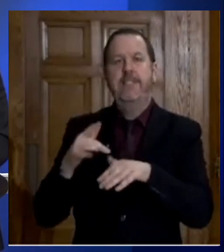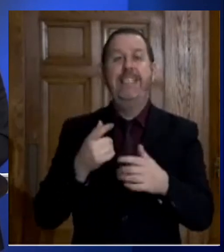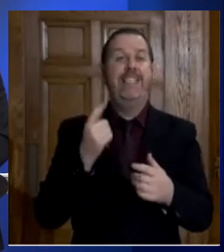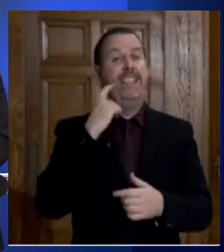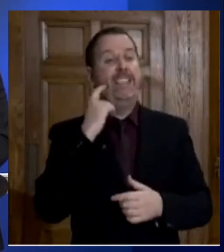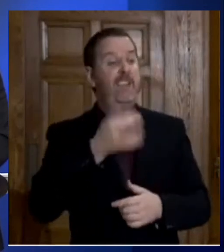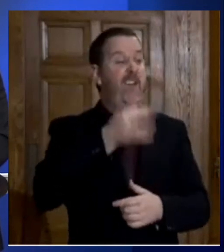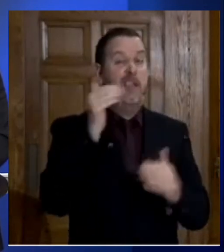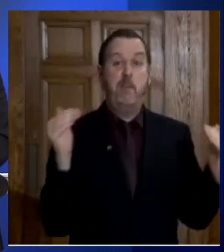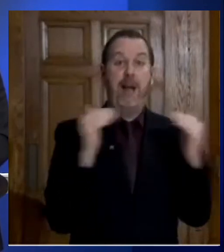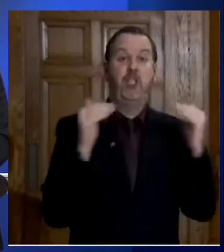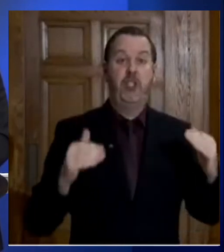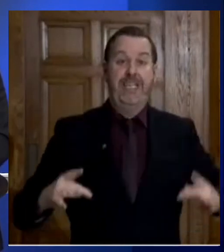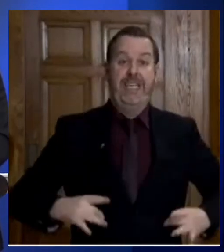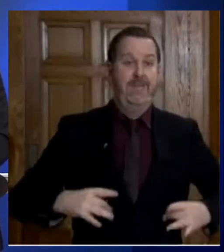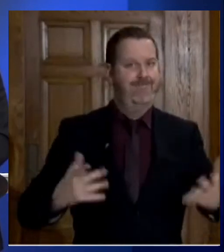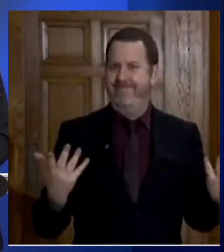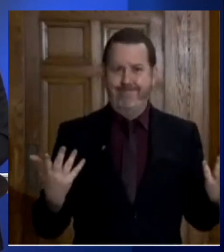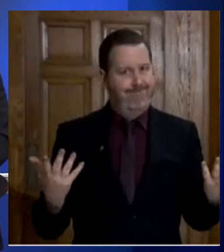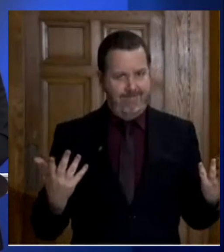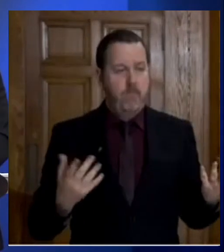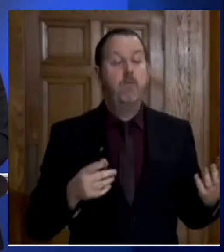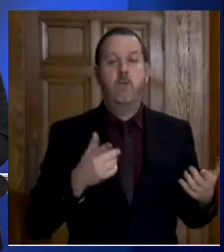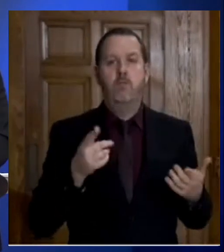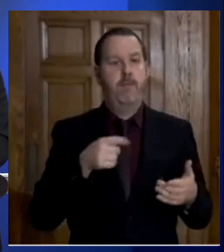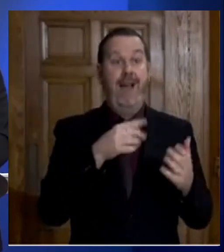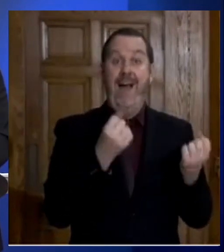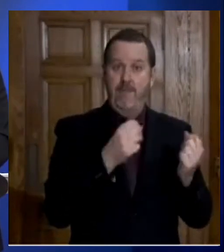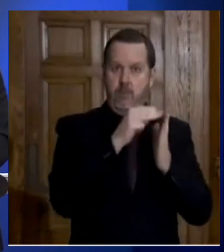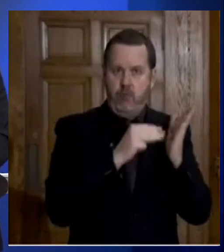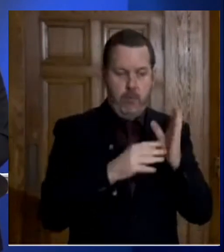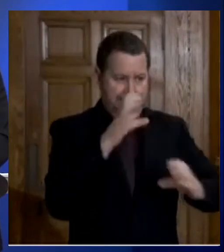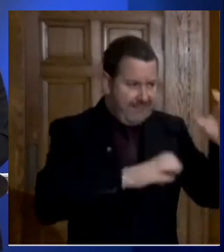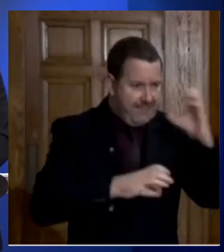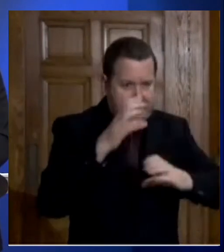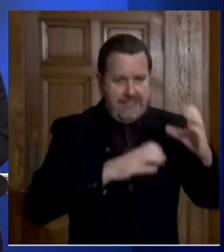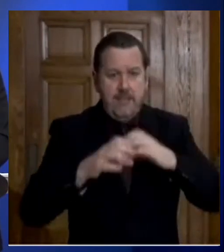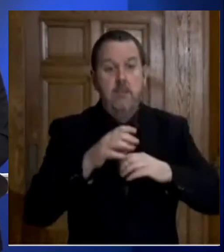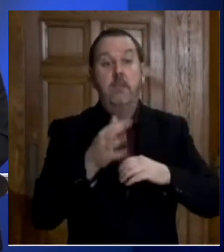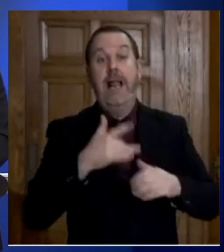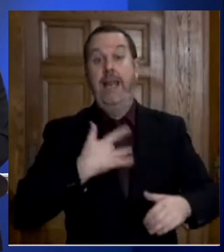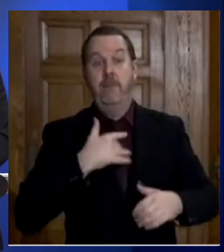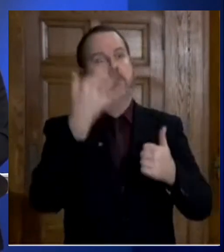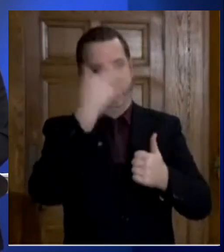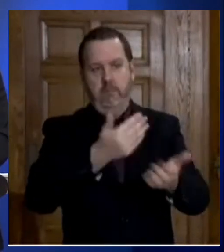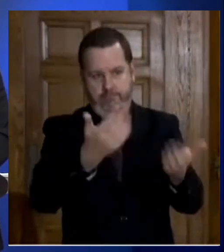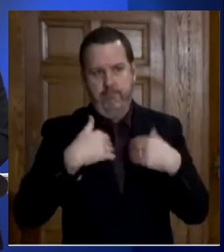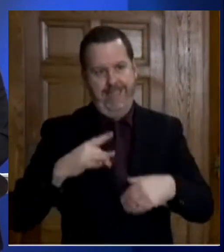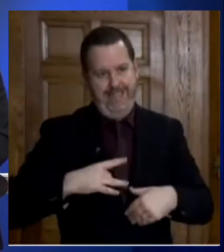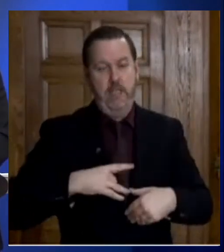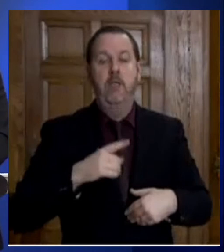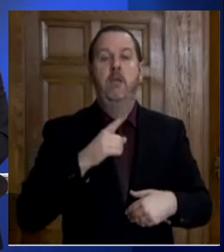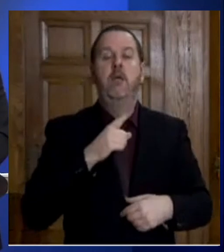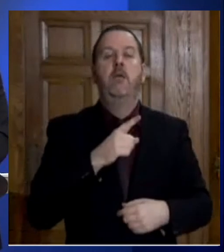deceased kidney donor programme is proceeding. Sadly, that is not currently the case in terms of the live donor programme. But let's bear in